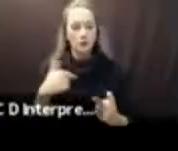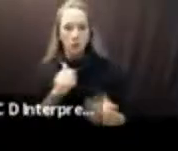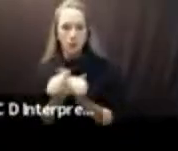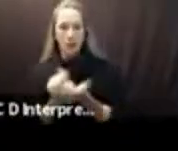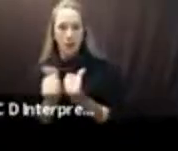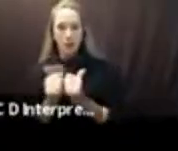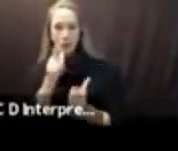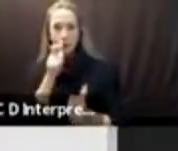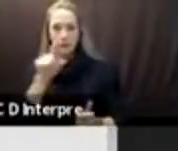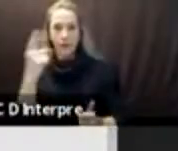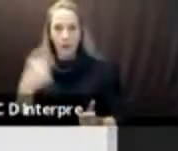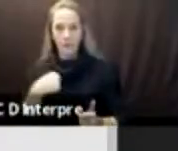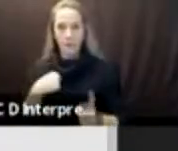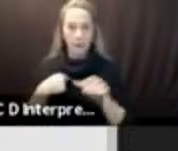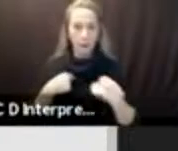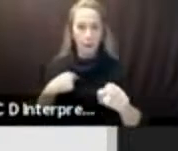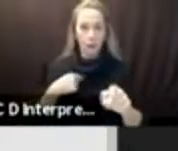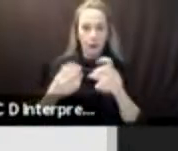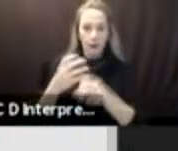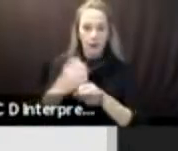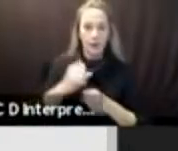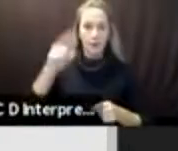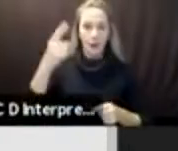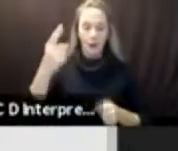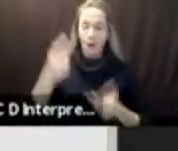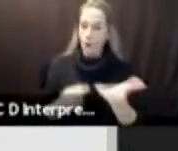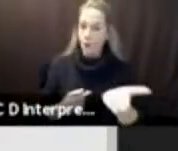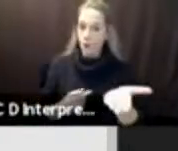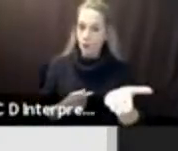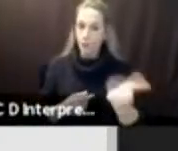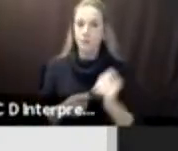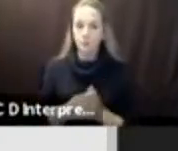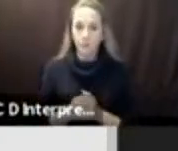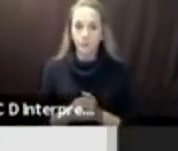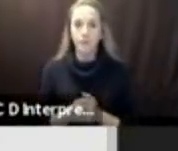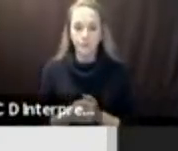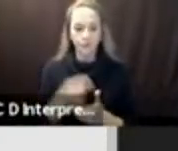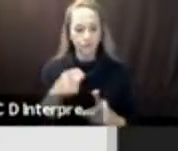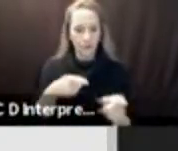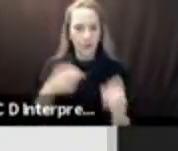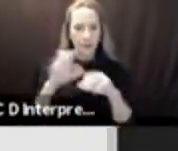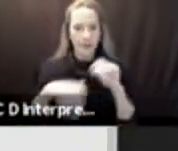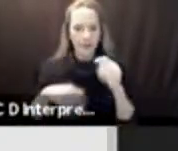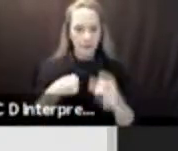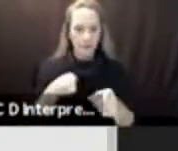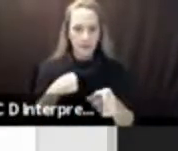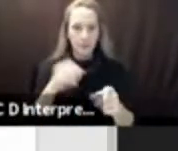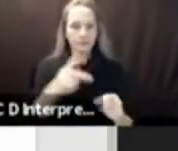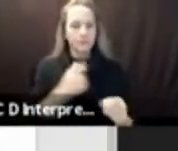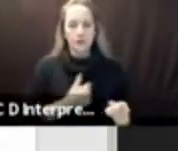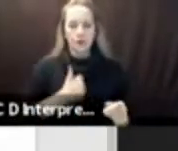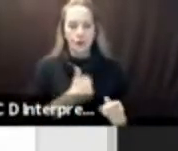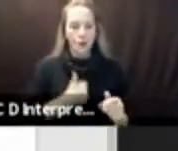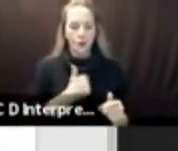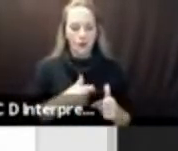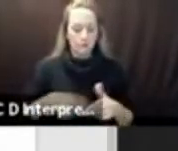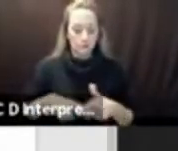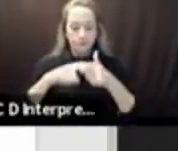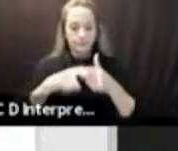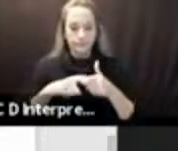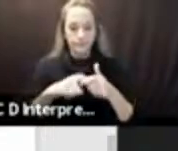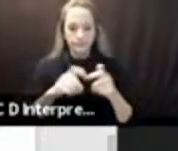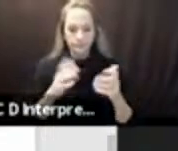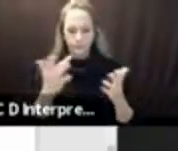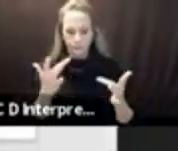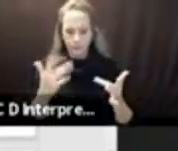that? Okay. Oh, Here's Catherine. Okay, you're faster than me. Okay, sorry for that pause. You guys probably